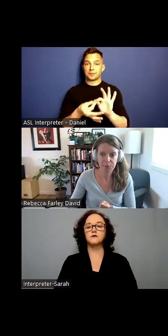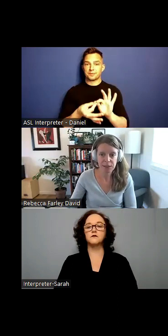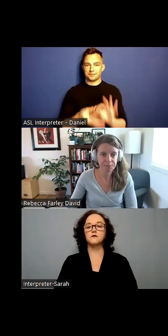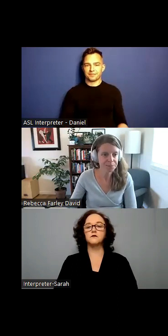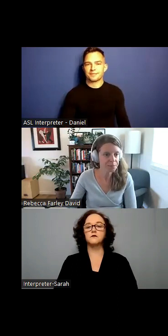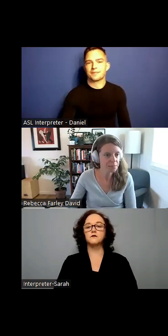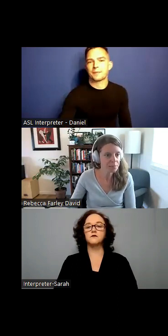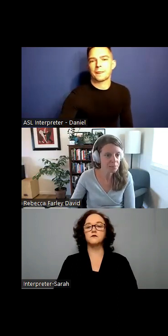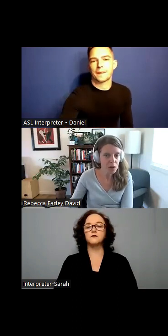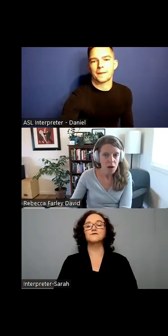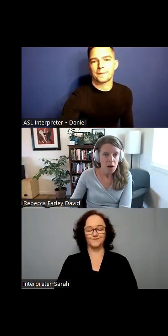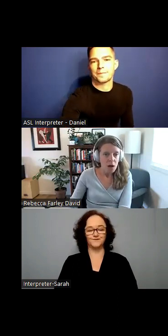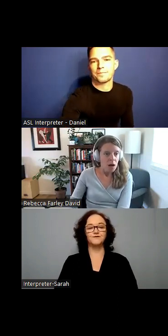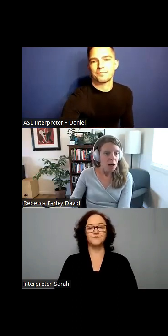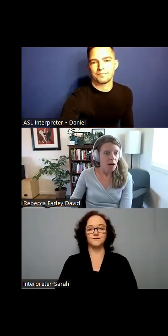Next slide, please.